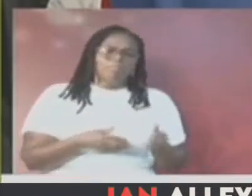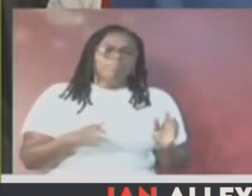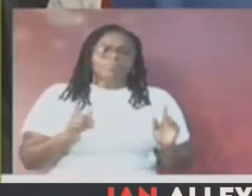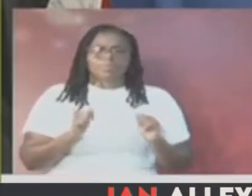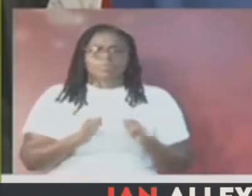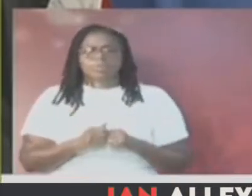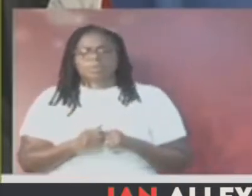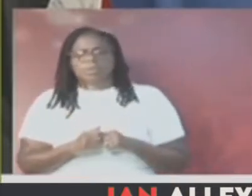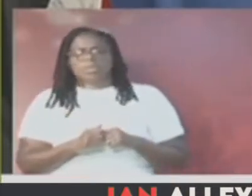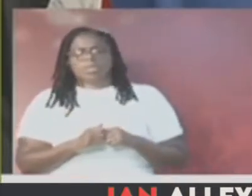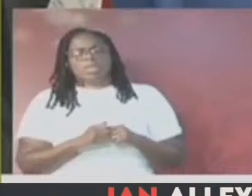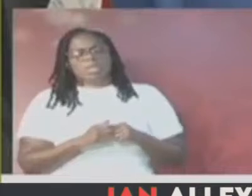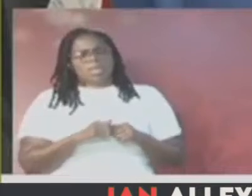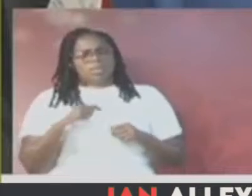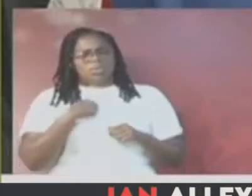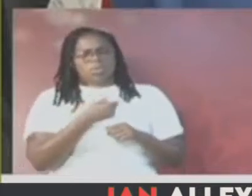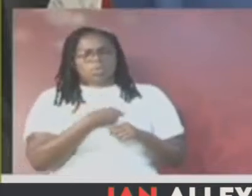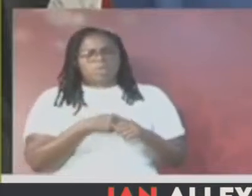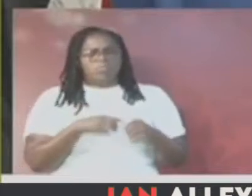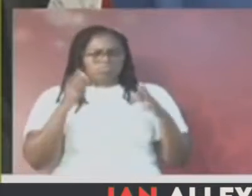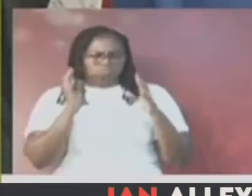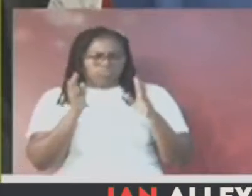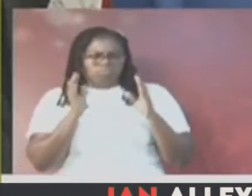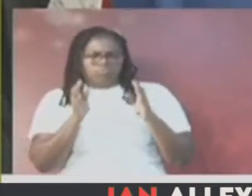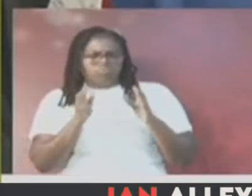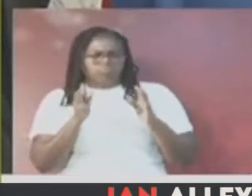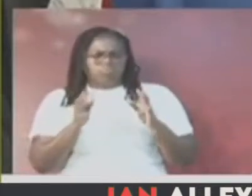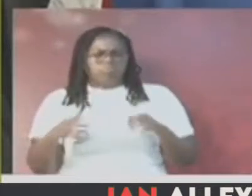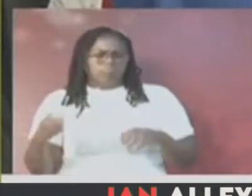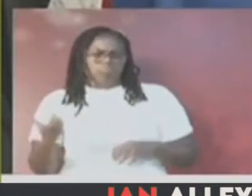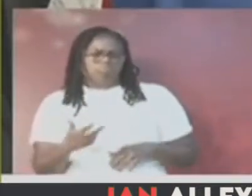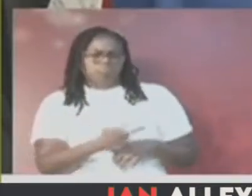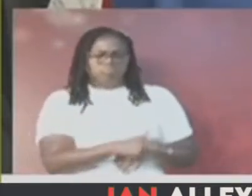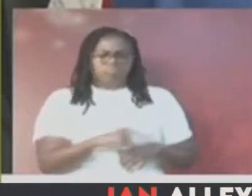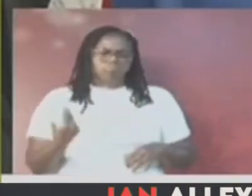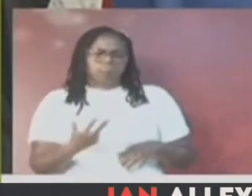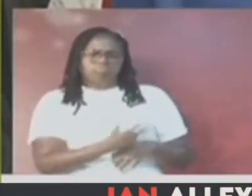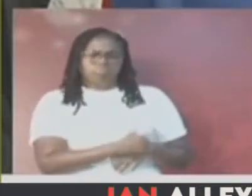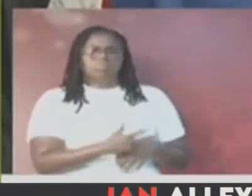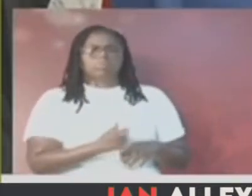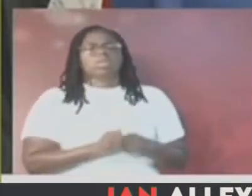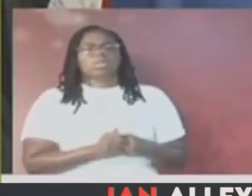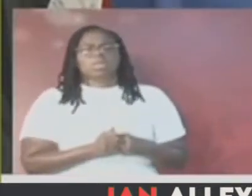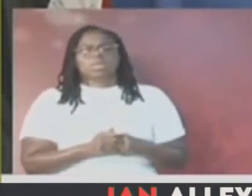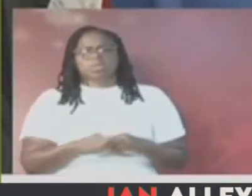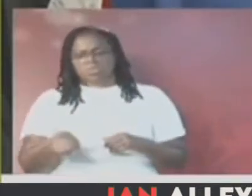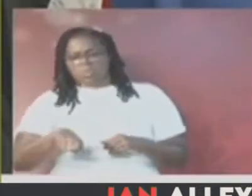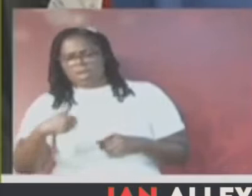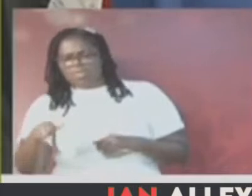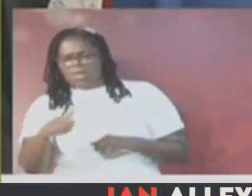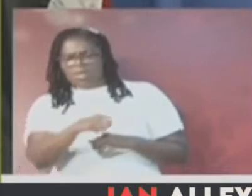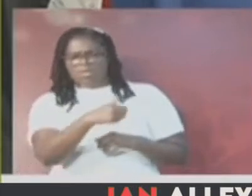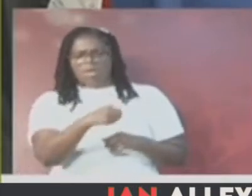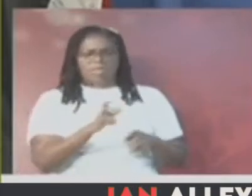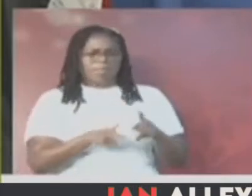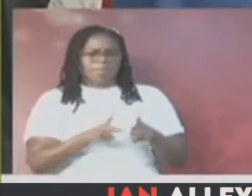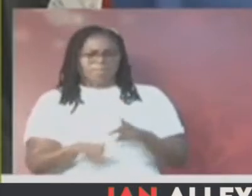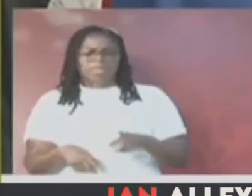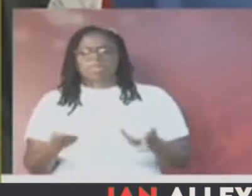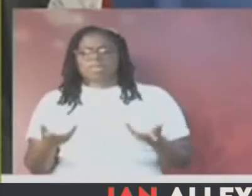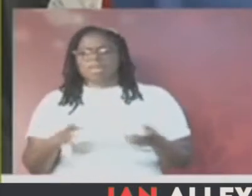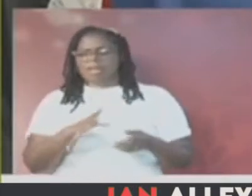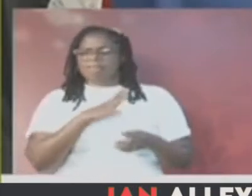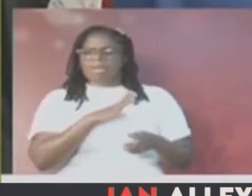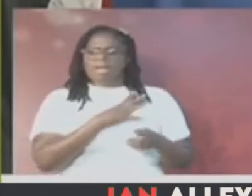the migrants, that we'll be given a pass for the rest of our population. All over the world, there's this